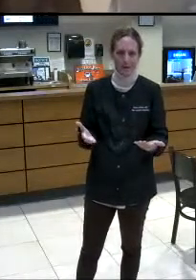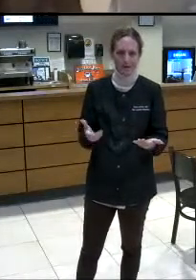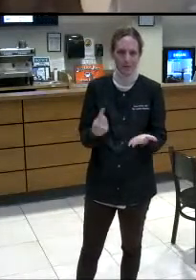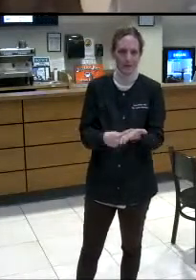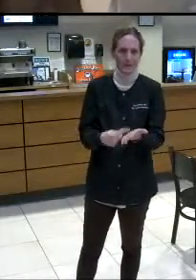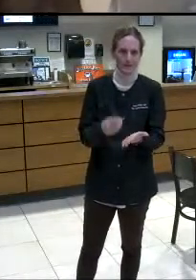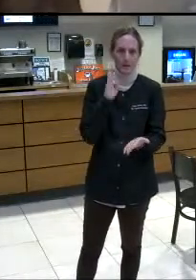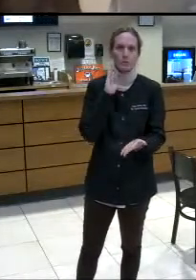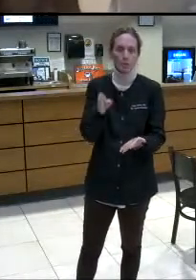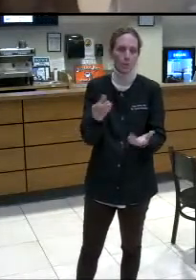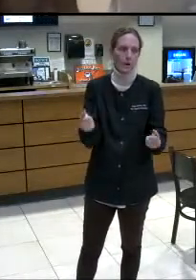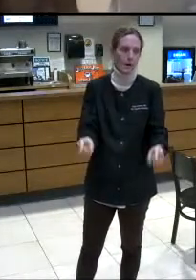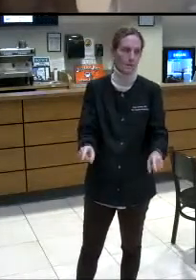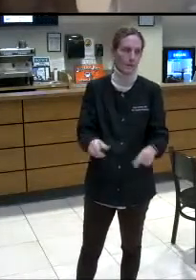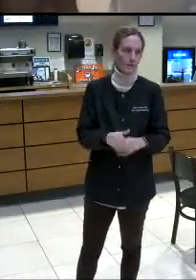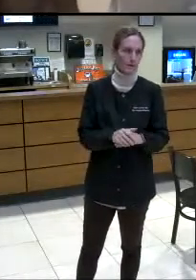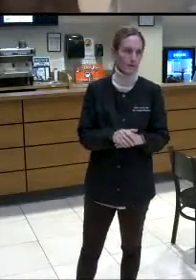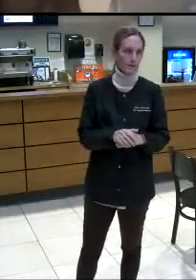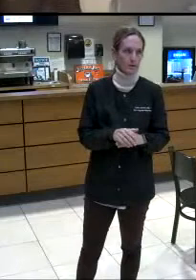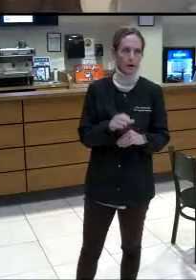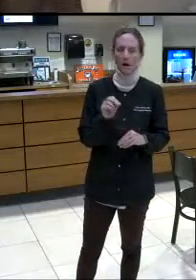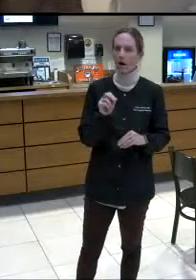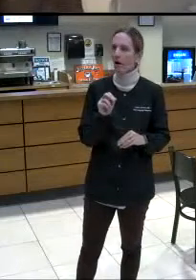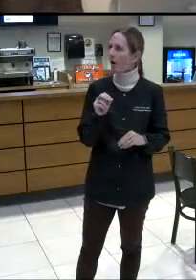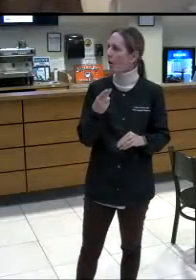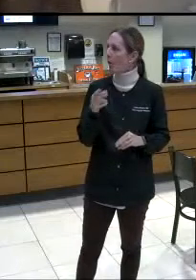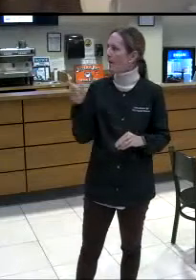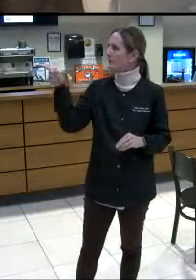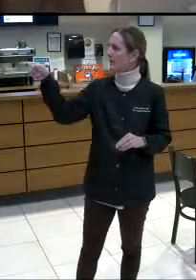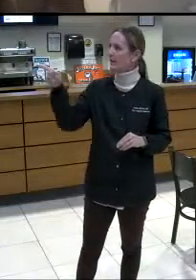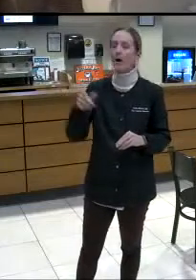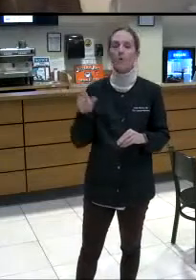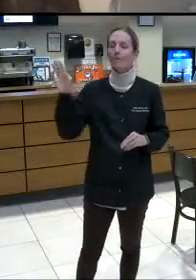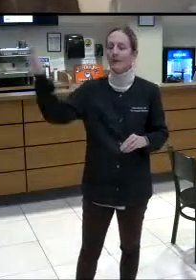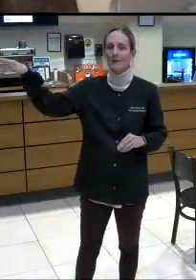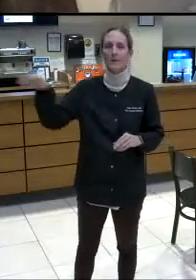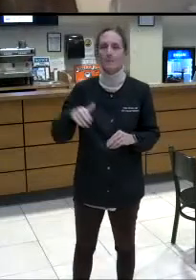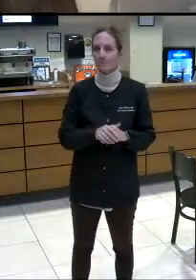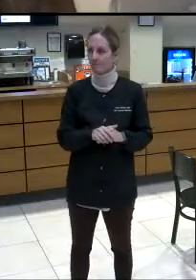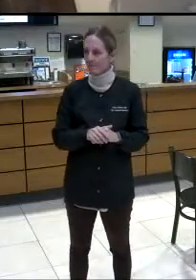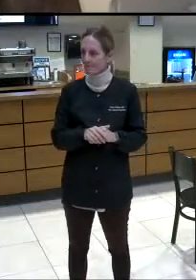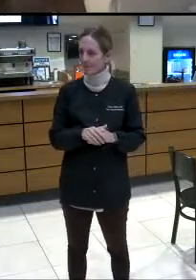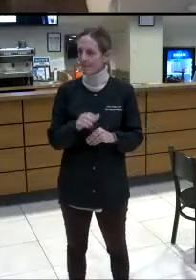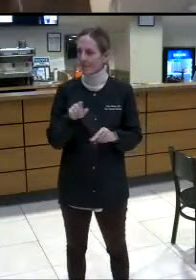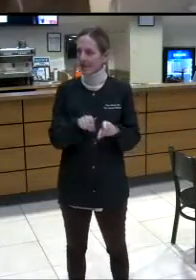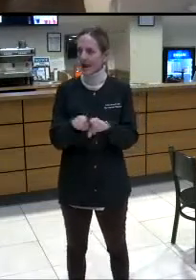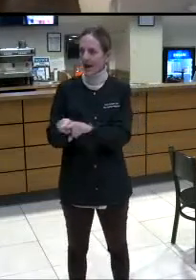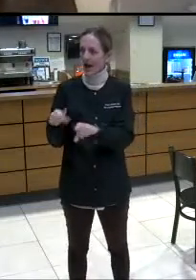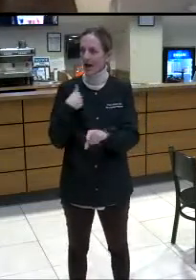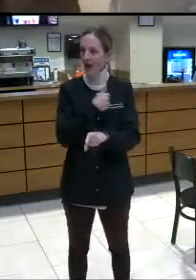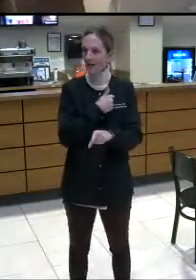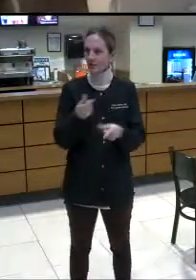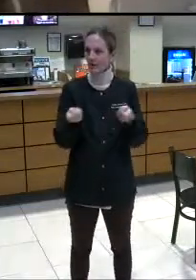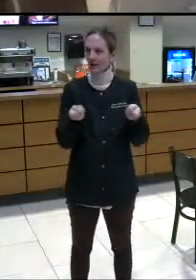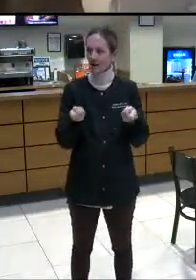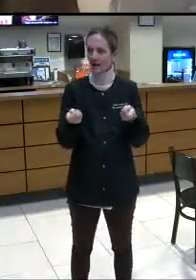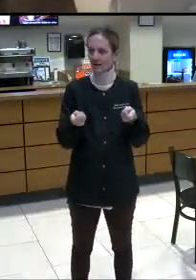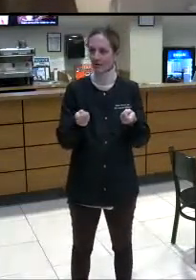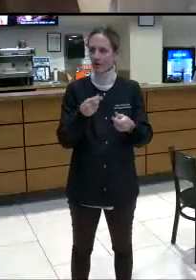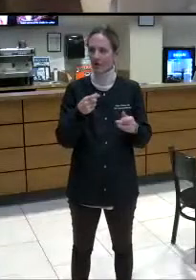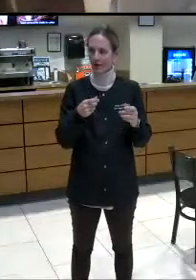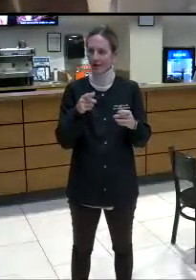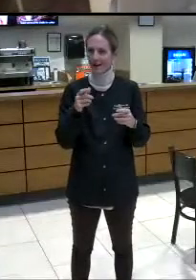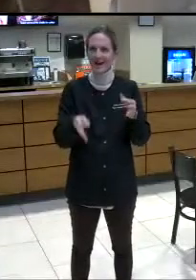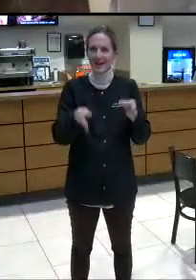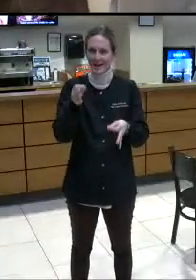sure, Mr. Preston left. Oh, he's in the back. We wanted to make sure that even as we handled the hearings that came behind that, that